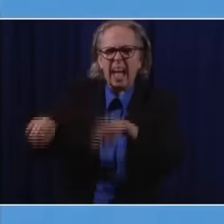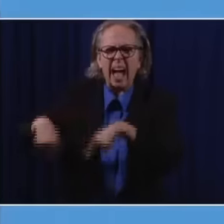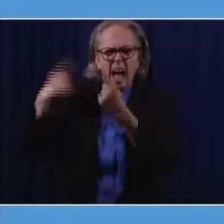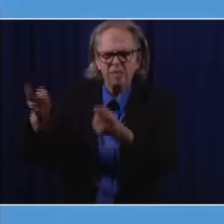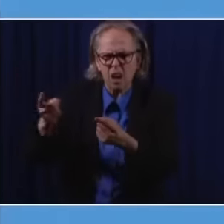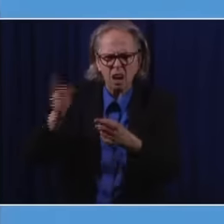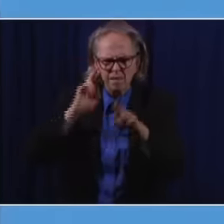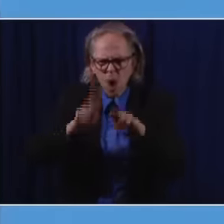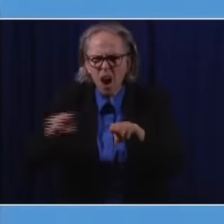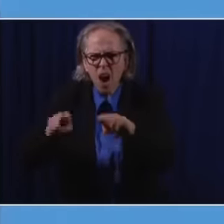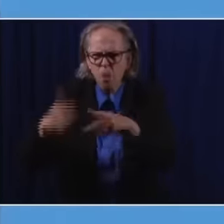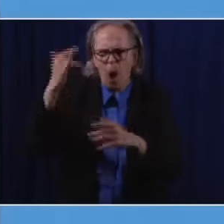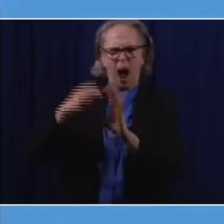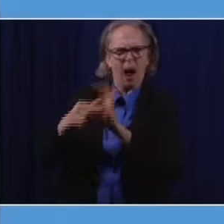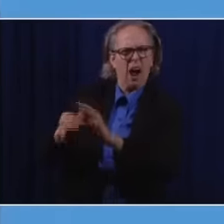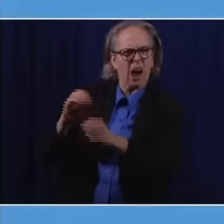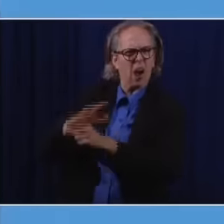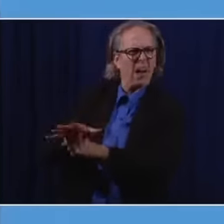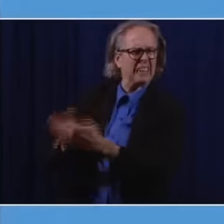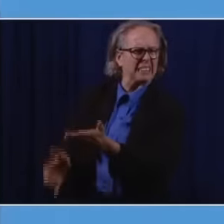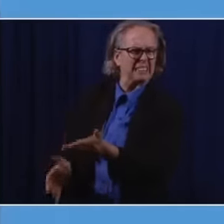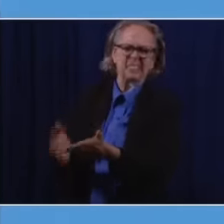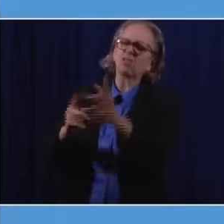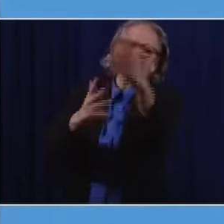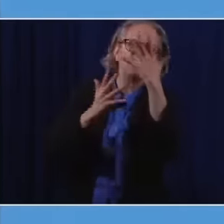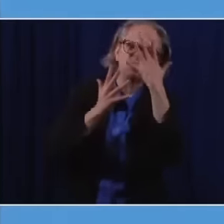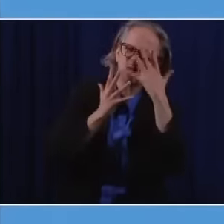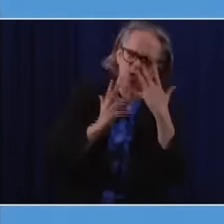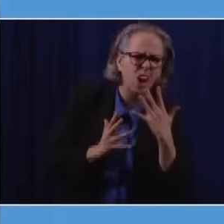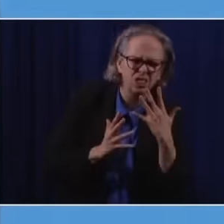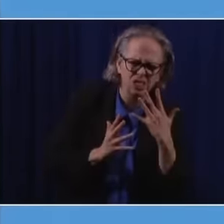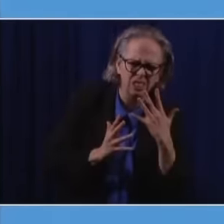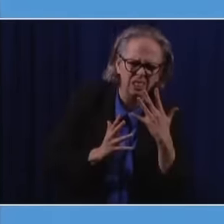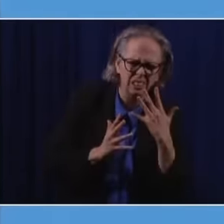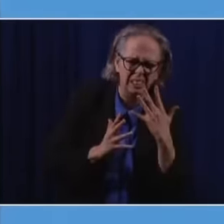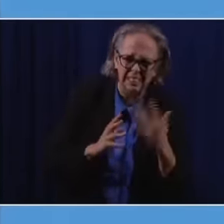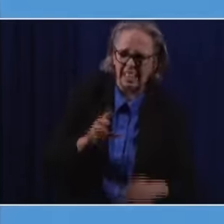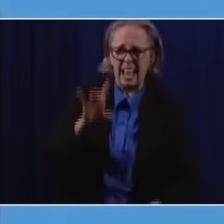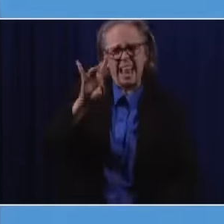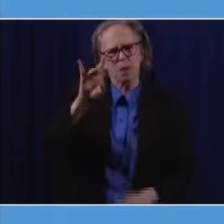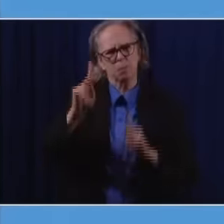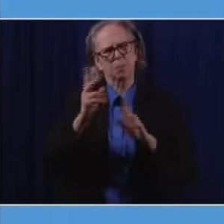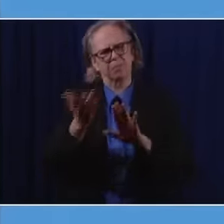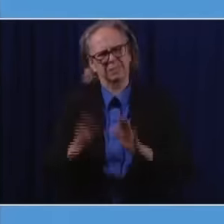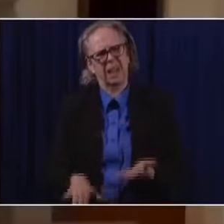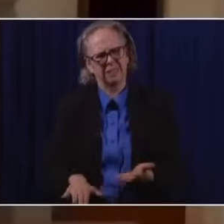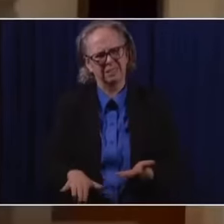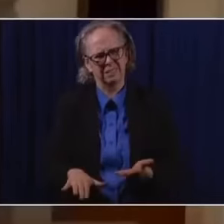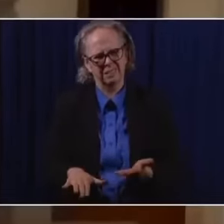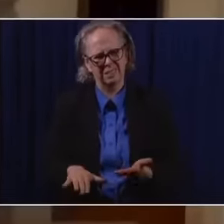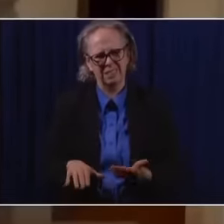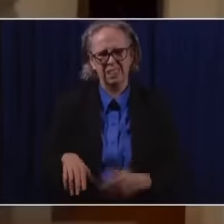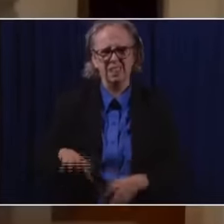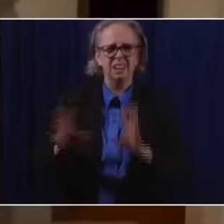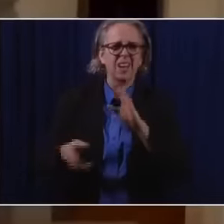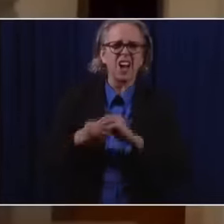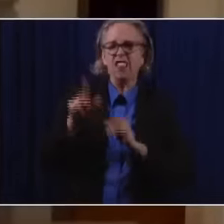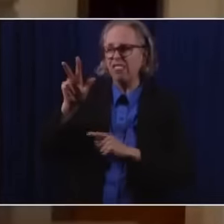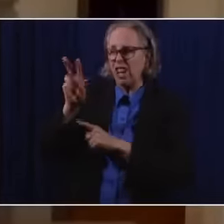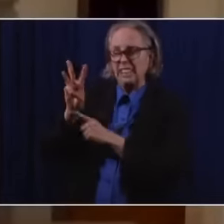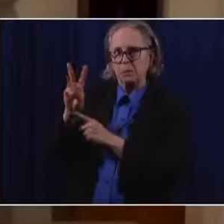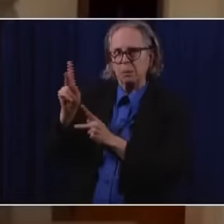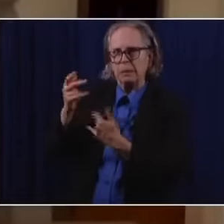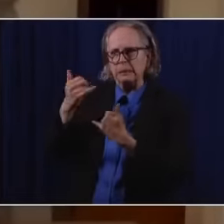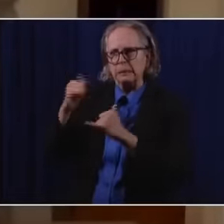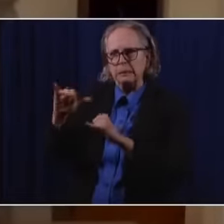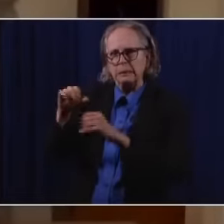Tragically, we've also have 8 deaths reported since yesterday and 36 new ICU admissions. Eric,